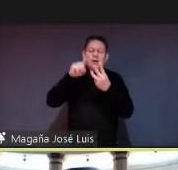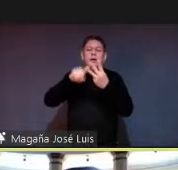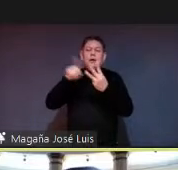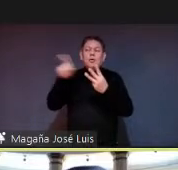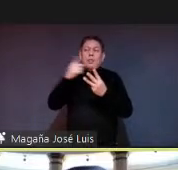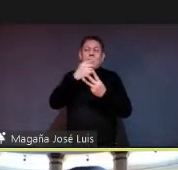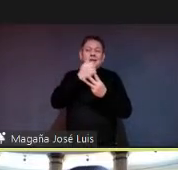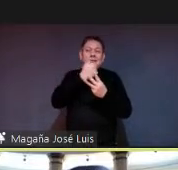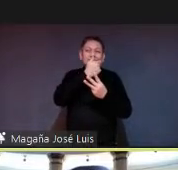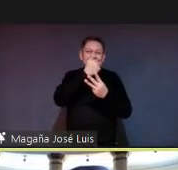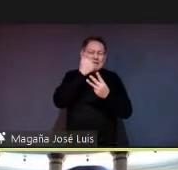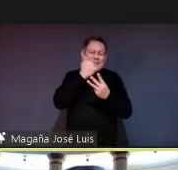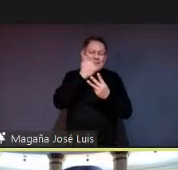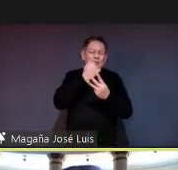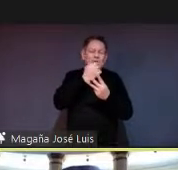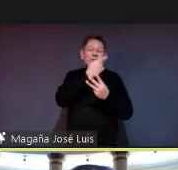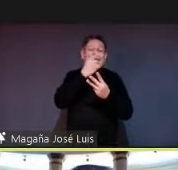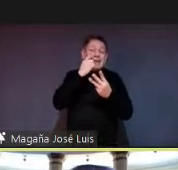the